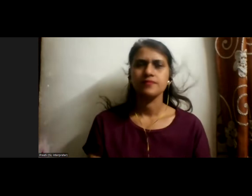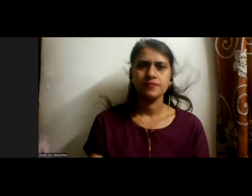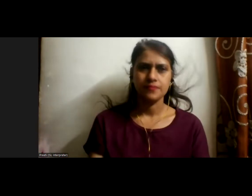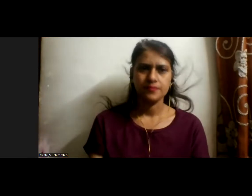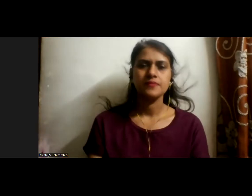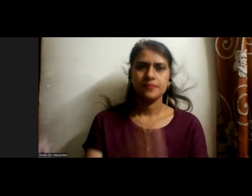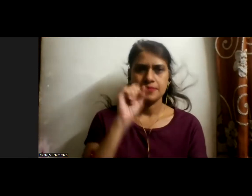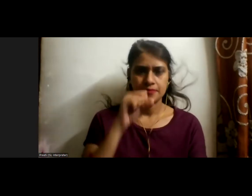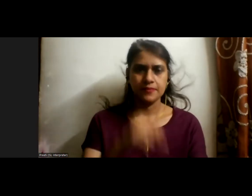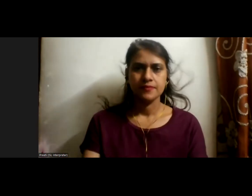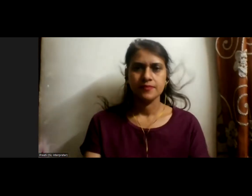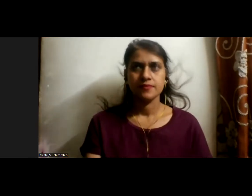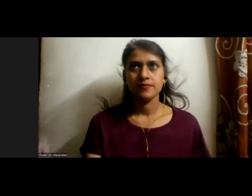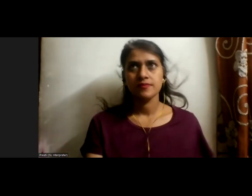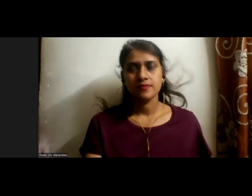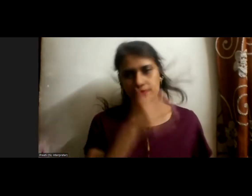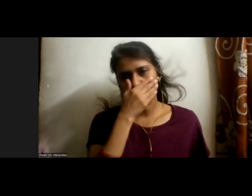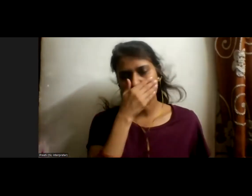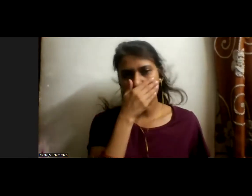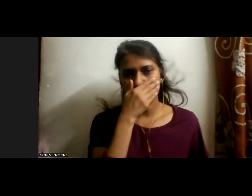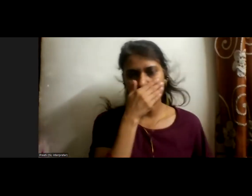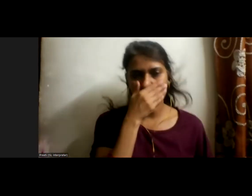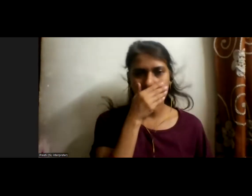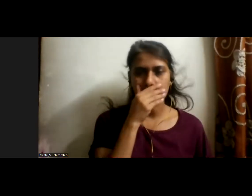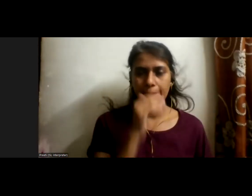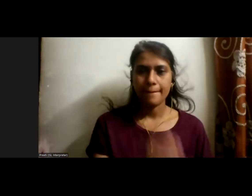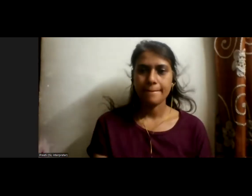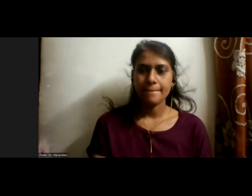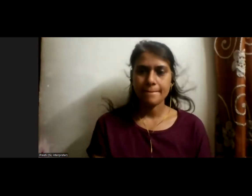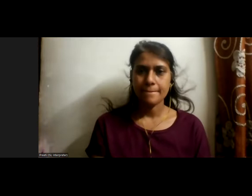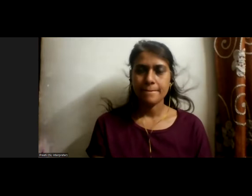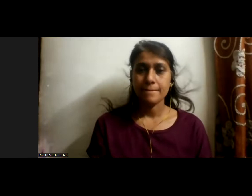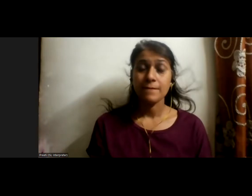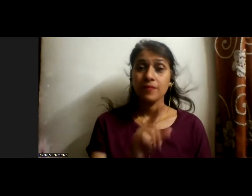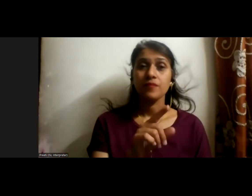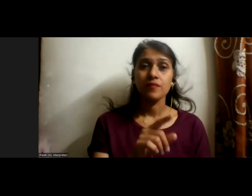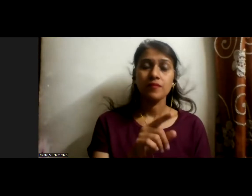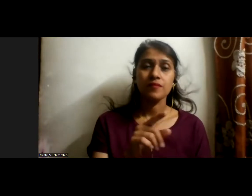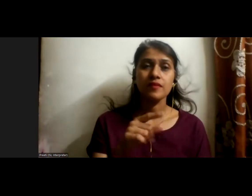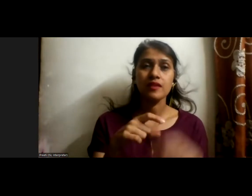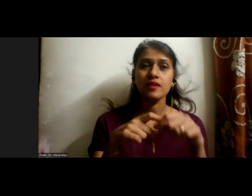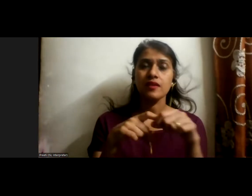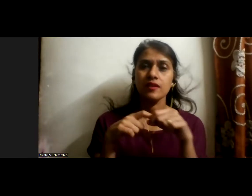Yes, I'm here. So your query was basically extending Am I the deadline, audible? right?